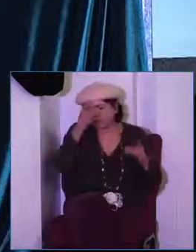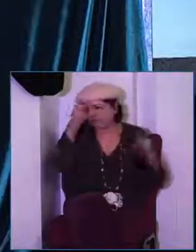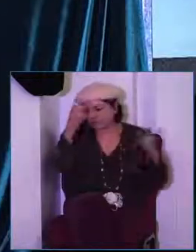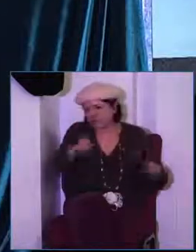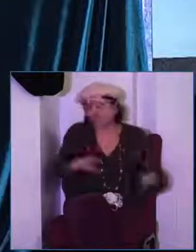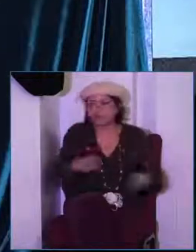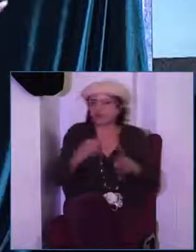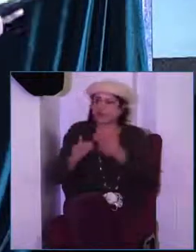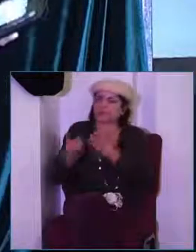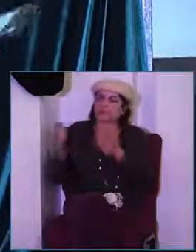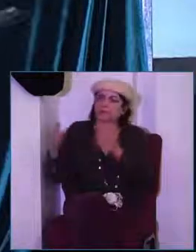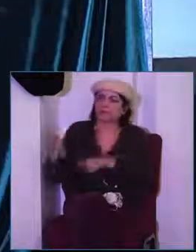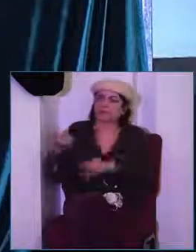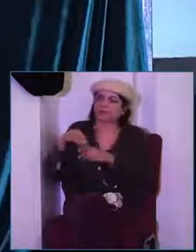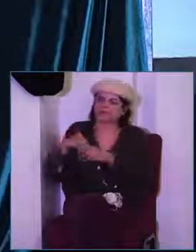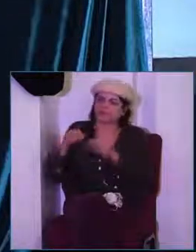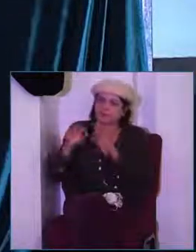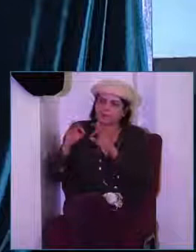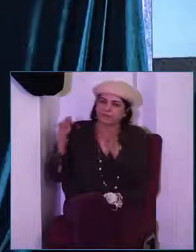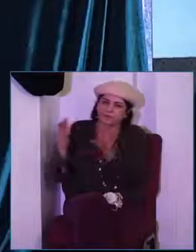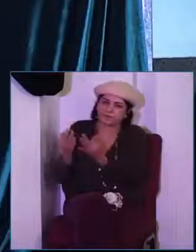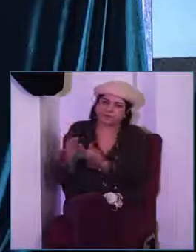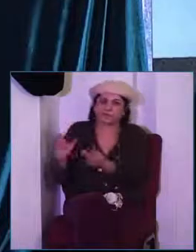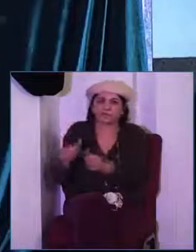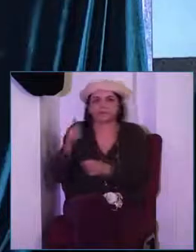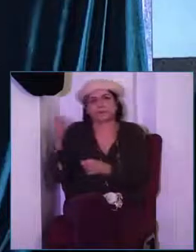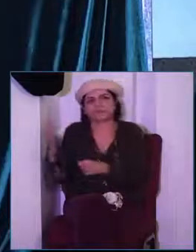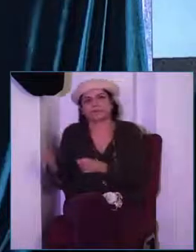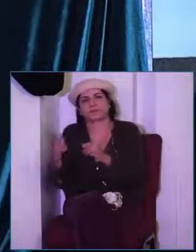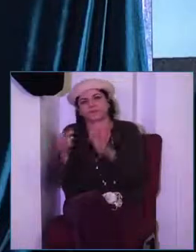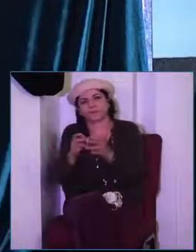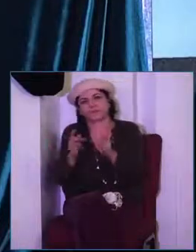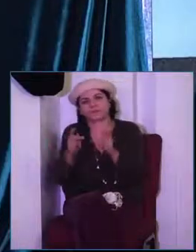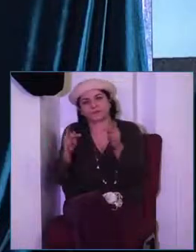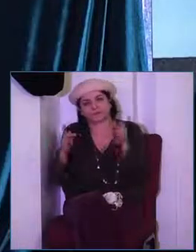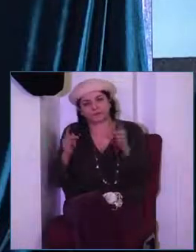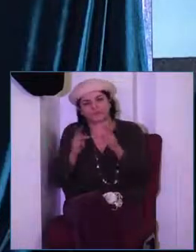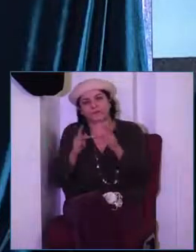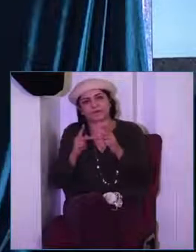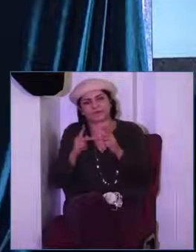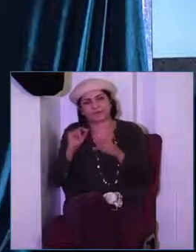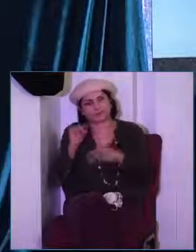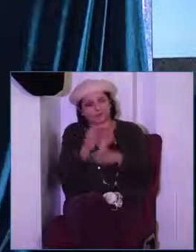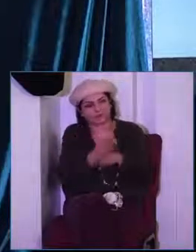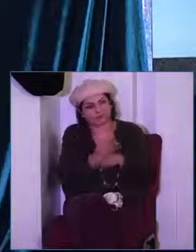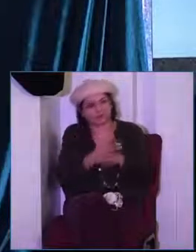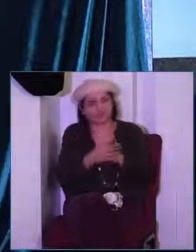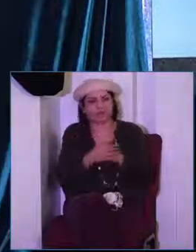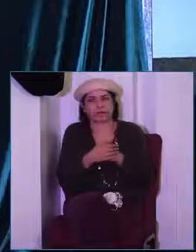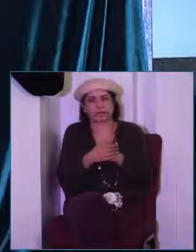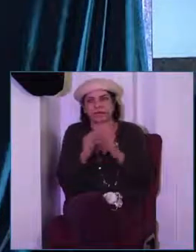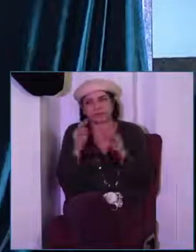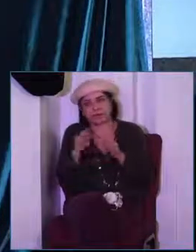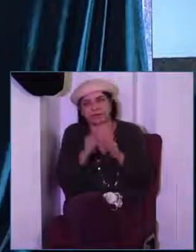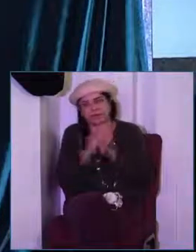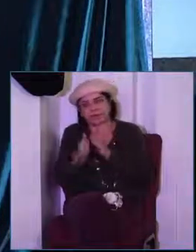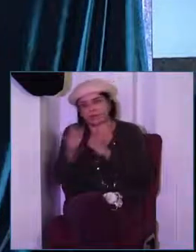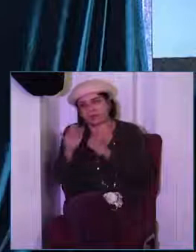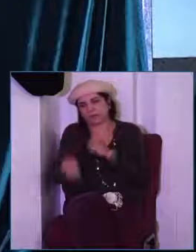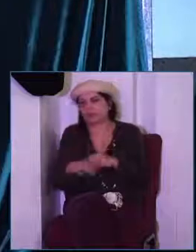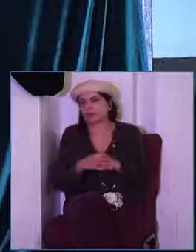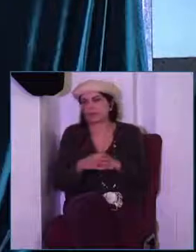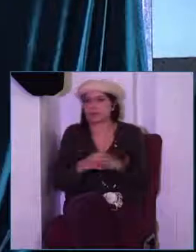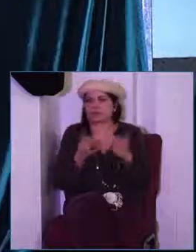in our families and other places, our jobs, we can look past that